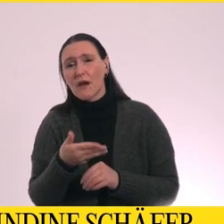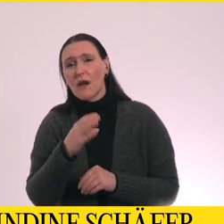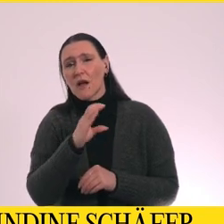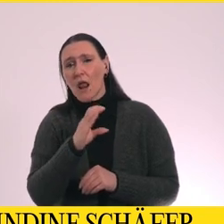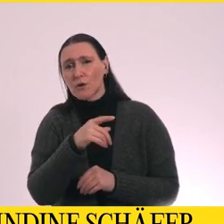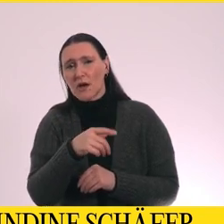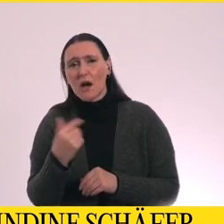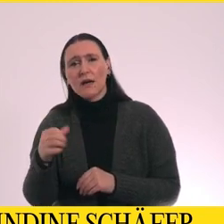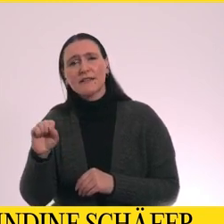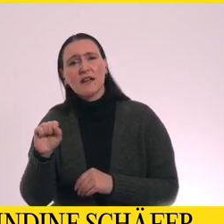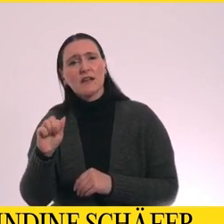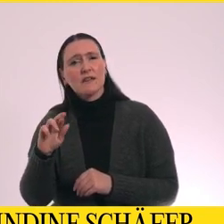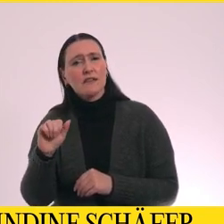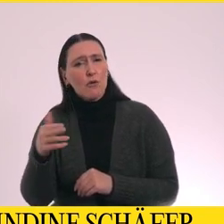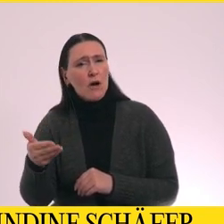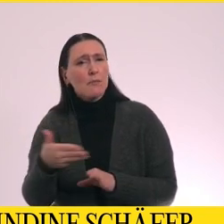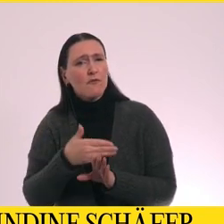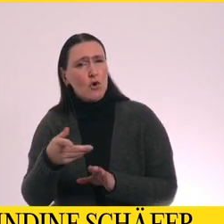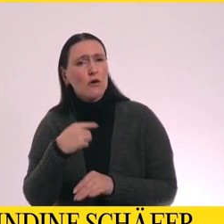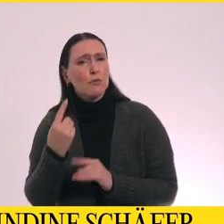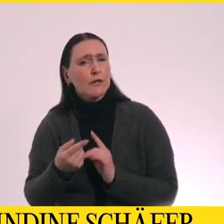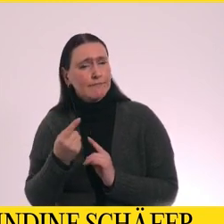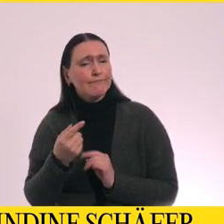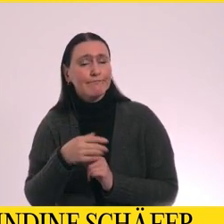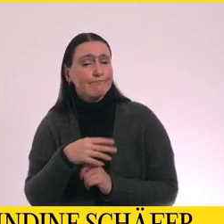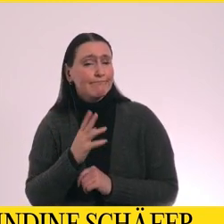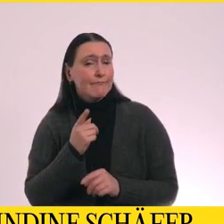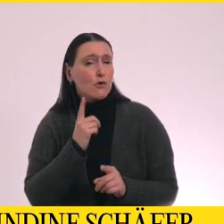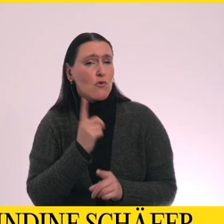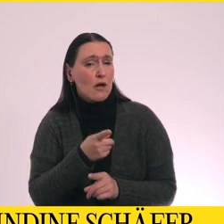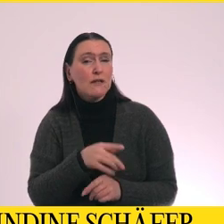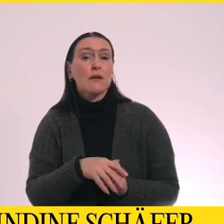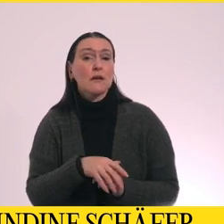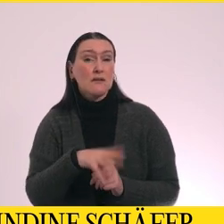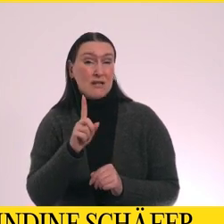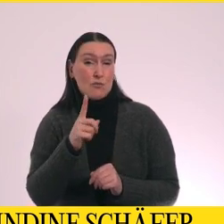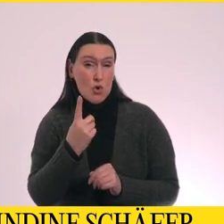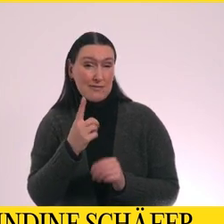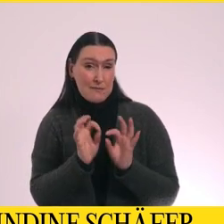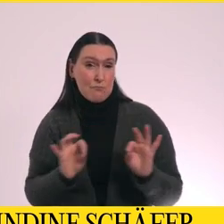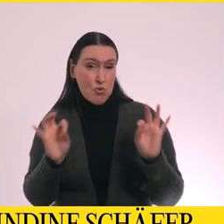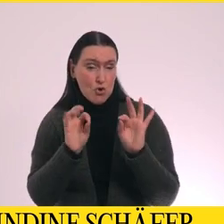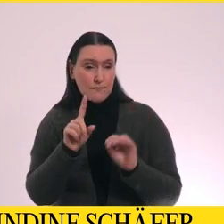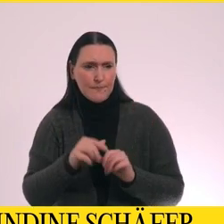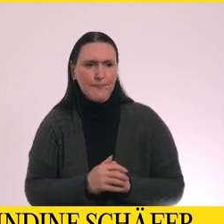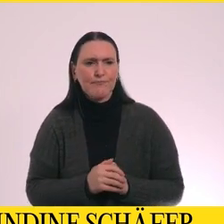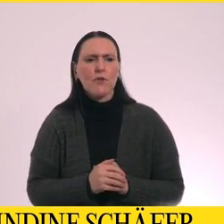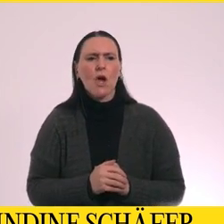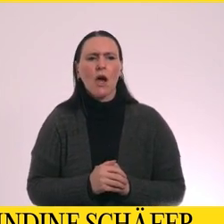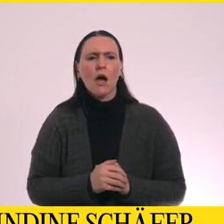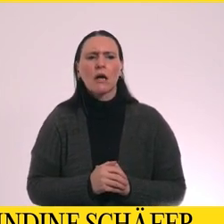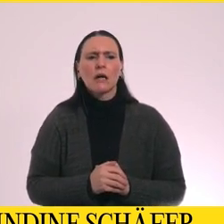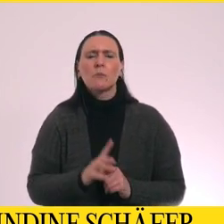about, but there are some details which are important. For instance, it's not quite true that there's no